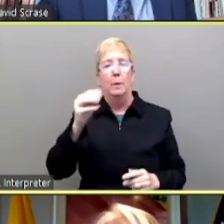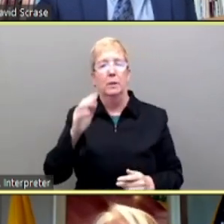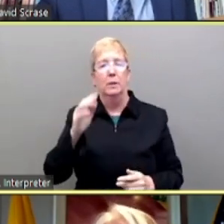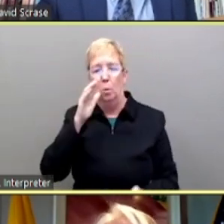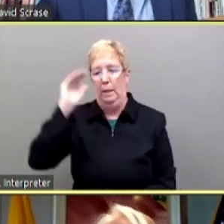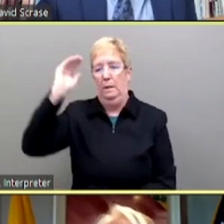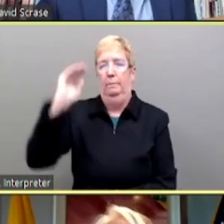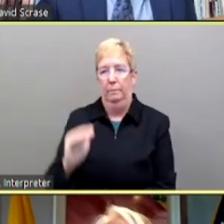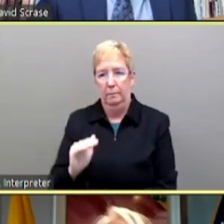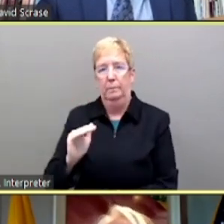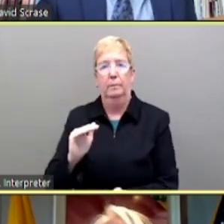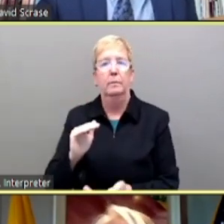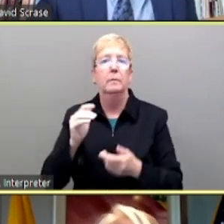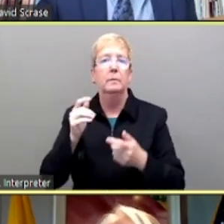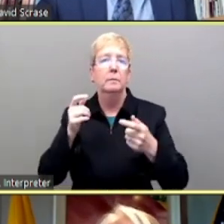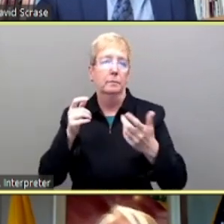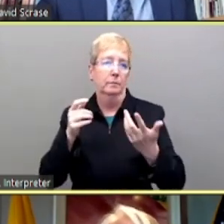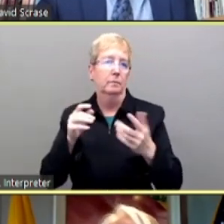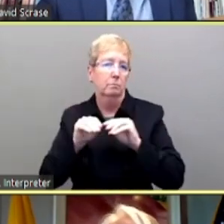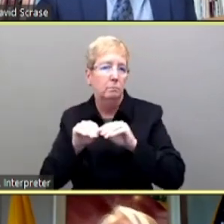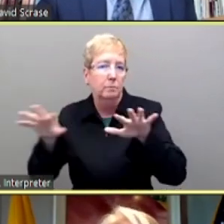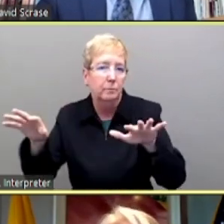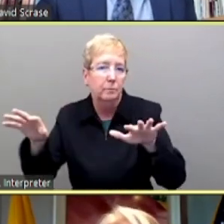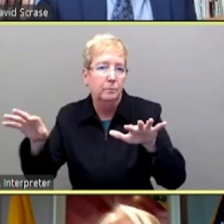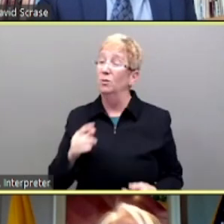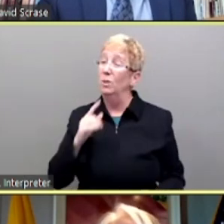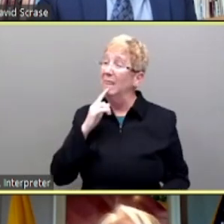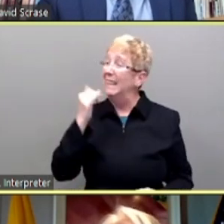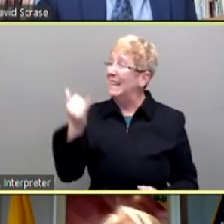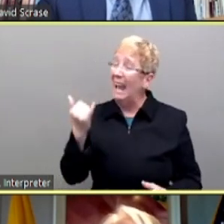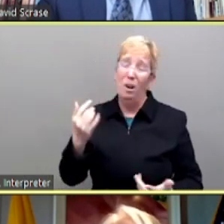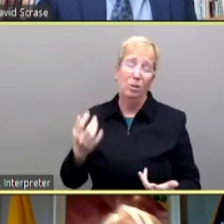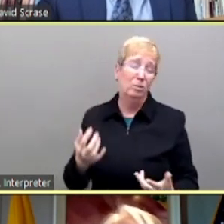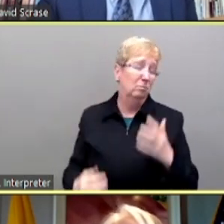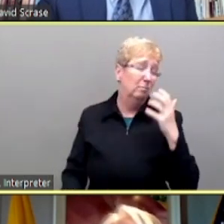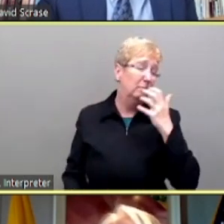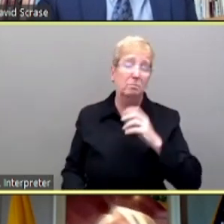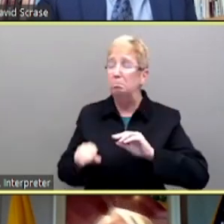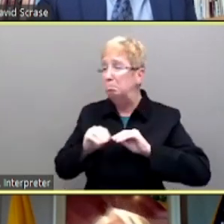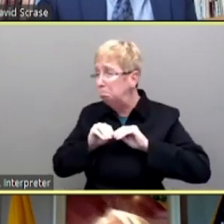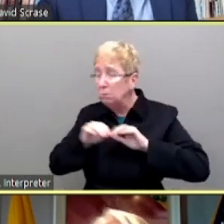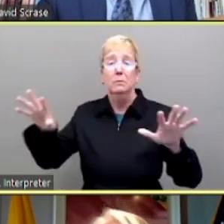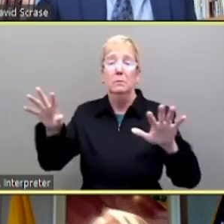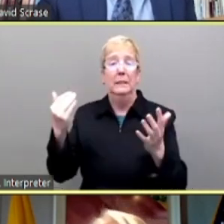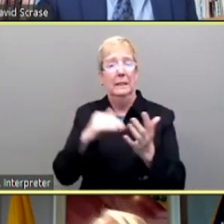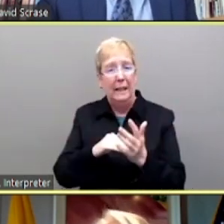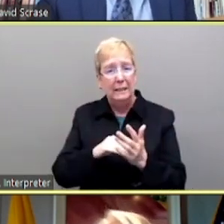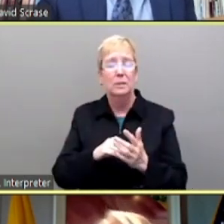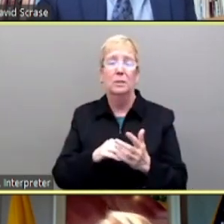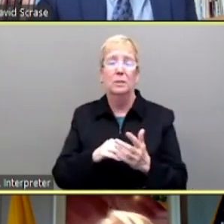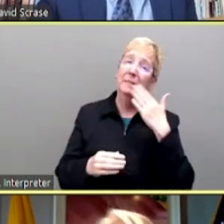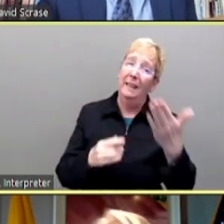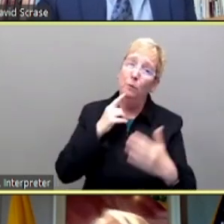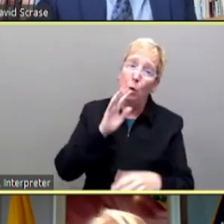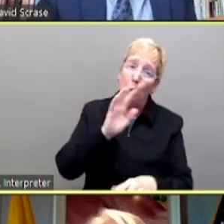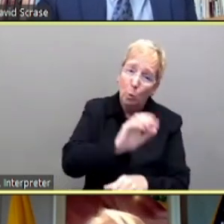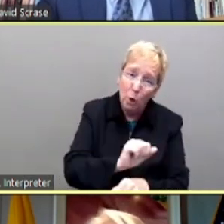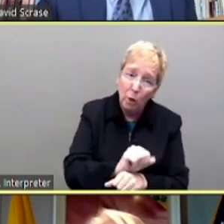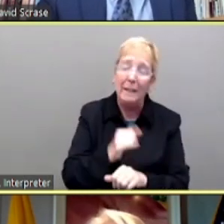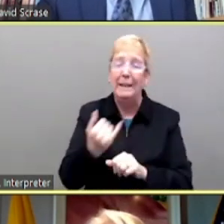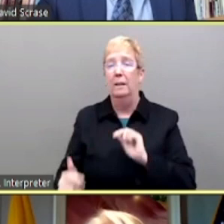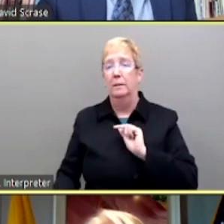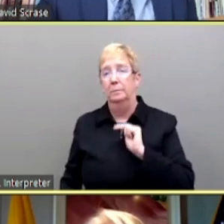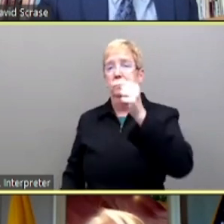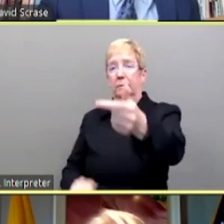we're seeing, which is impossible spread of COVID-19 in the state. So to you, Dr.